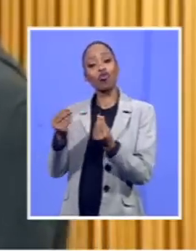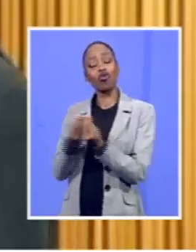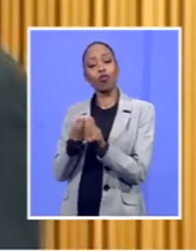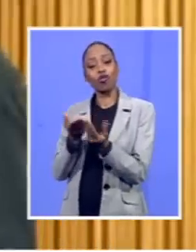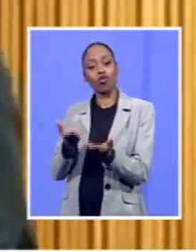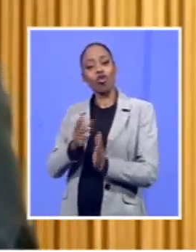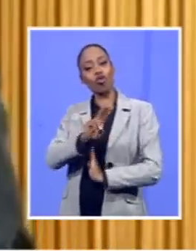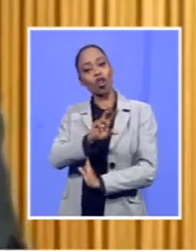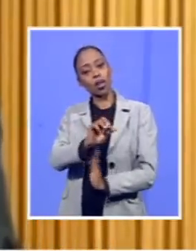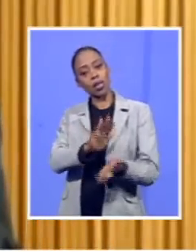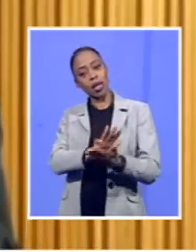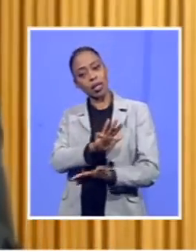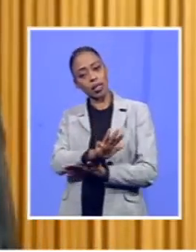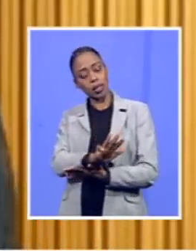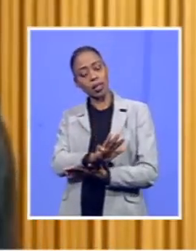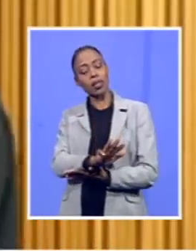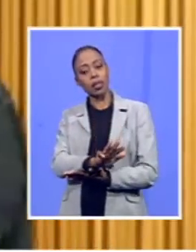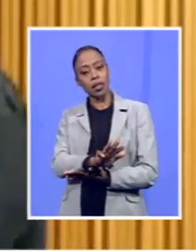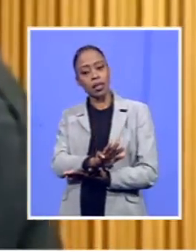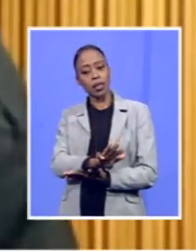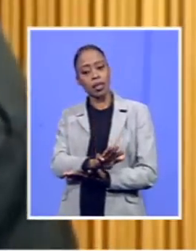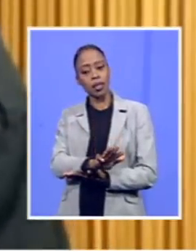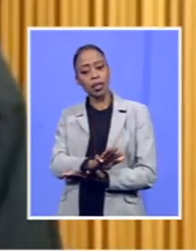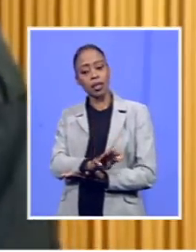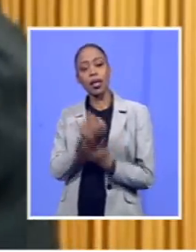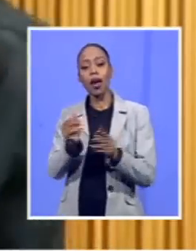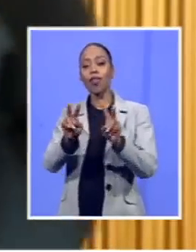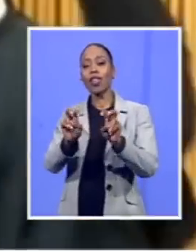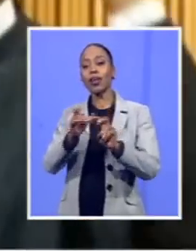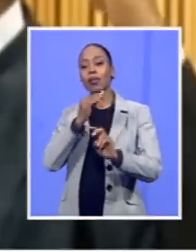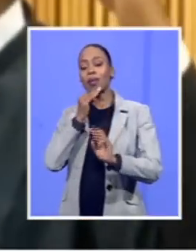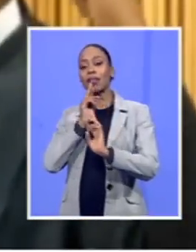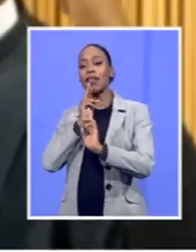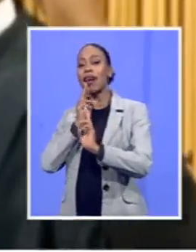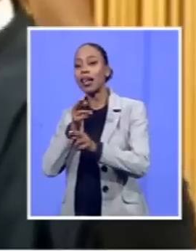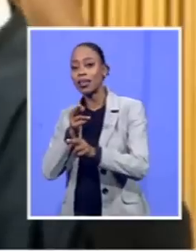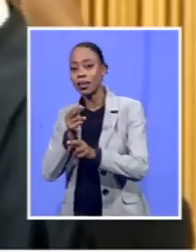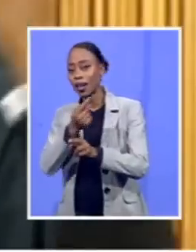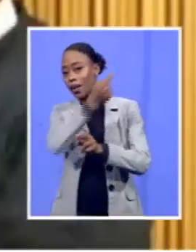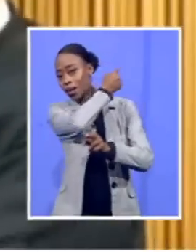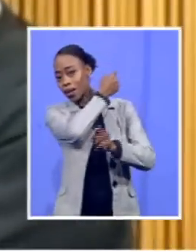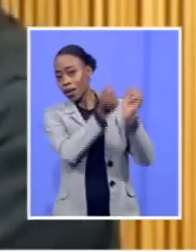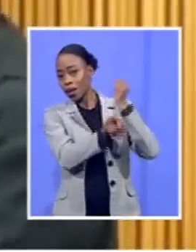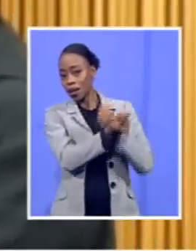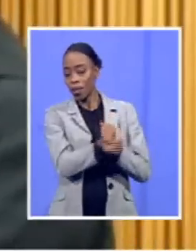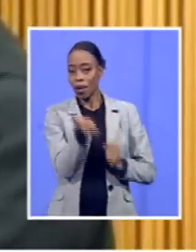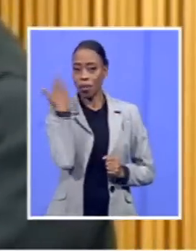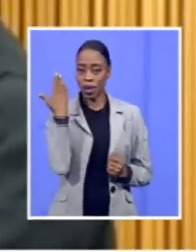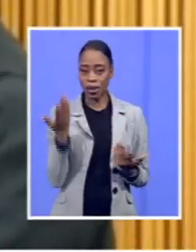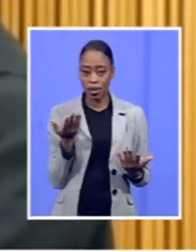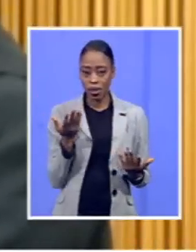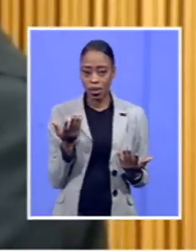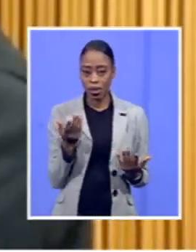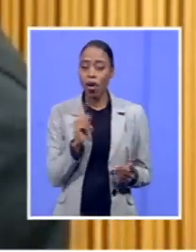in 2019, the question is whether they were answering the question that was posed by the framers